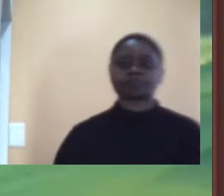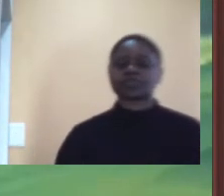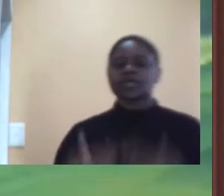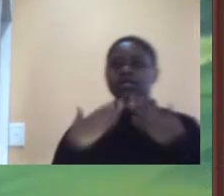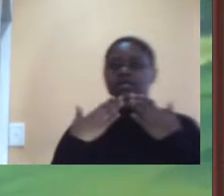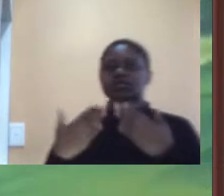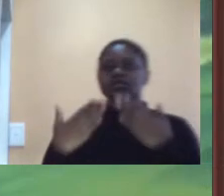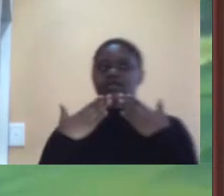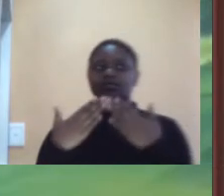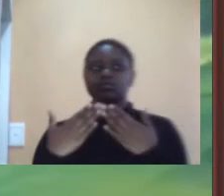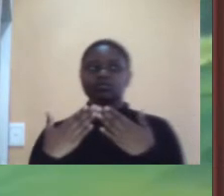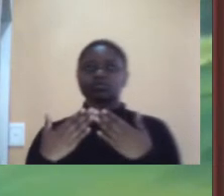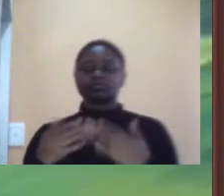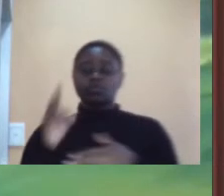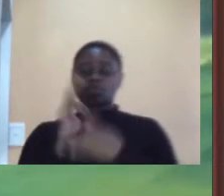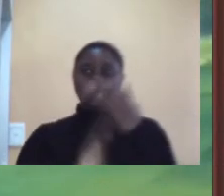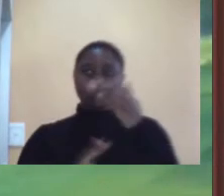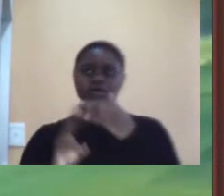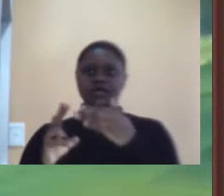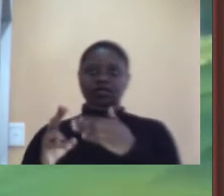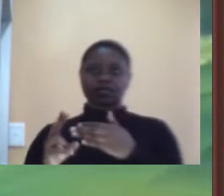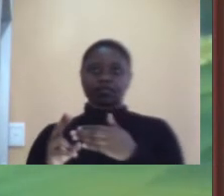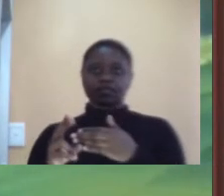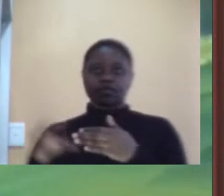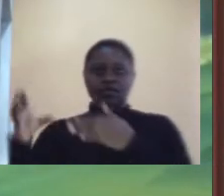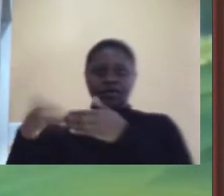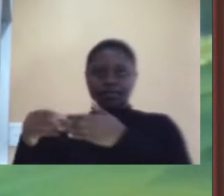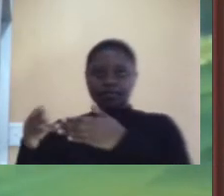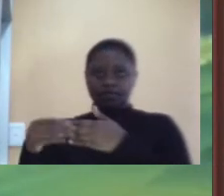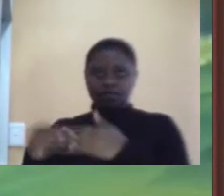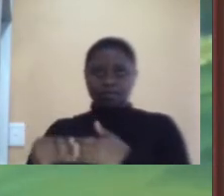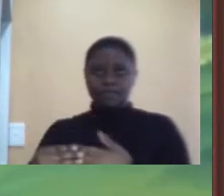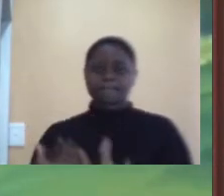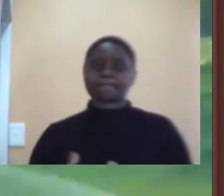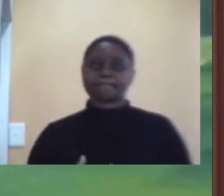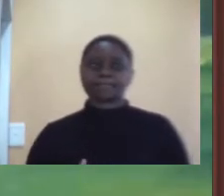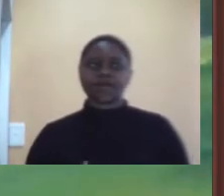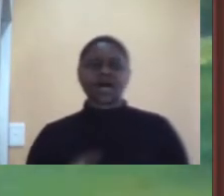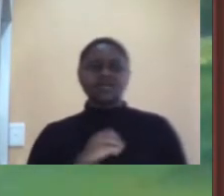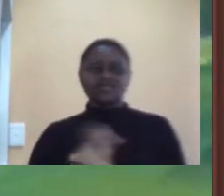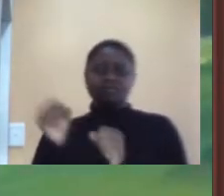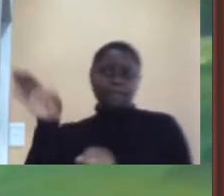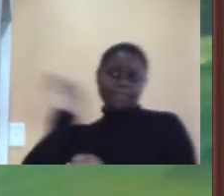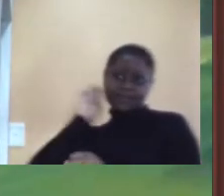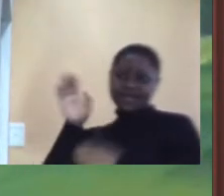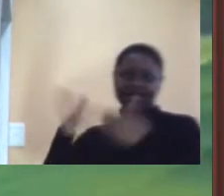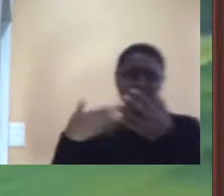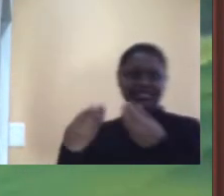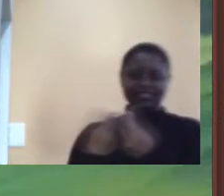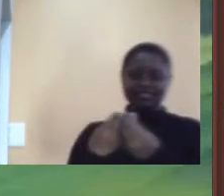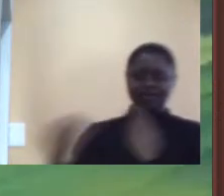Thank you, Honourable Member, but I haven't heard that part that was threatening about the warning.